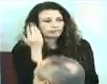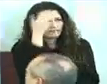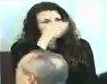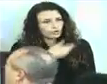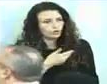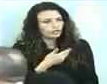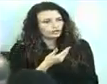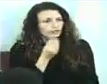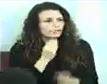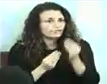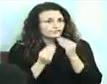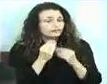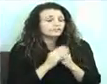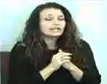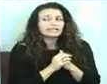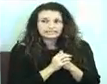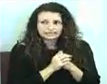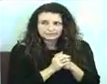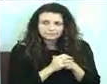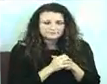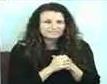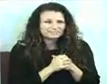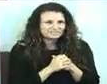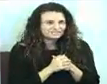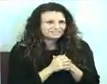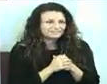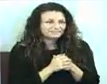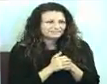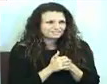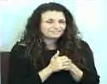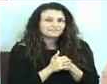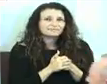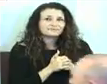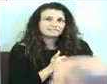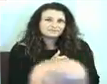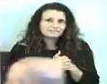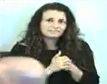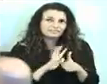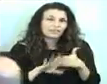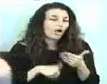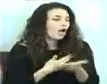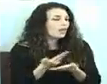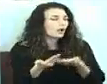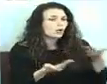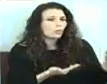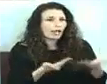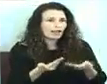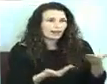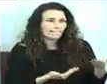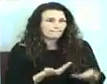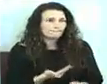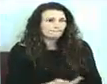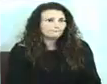the feast has been prepared. And all are welcome to receive.